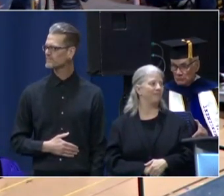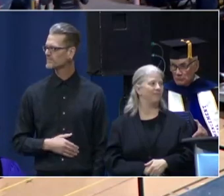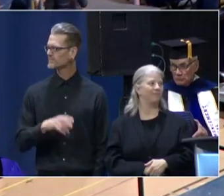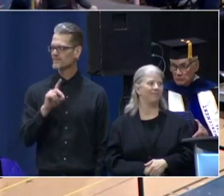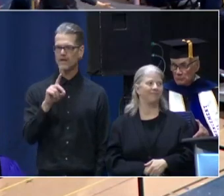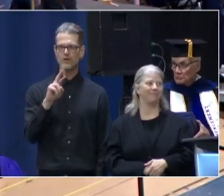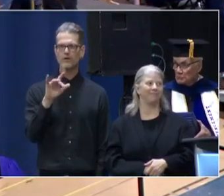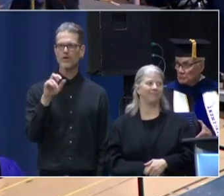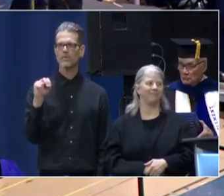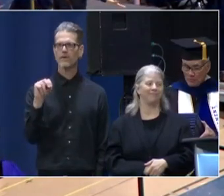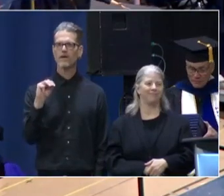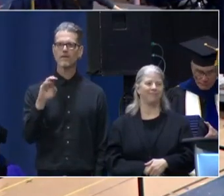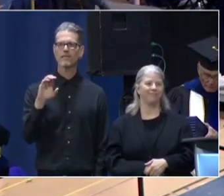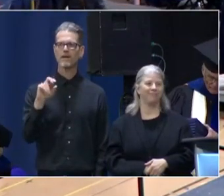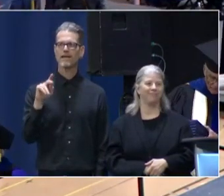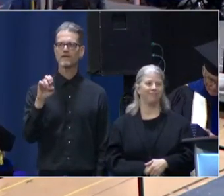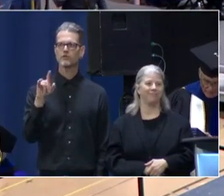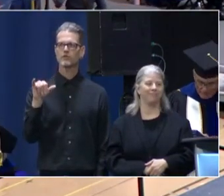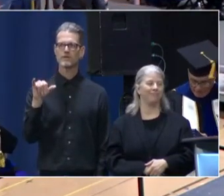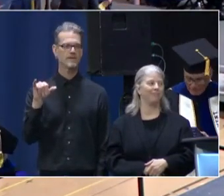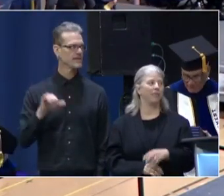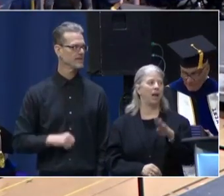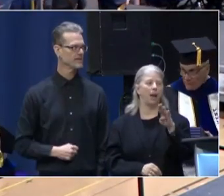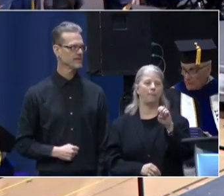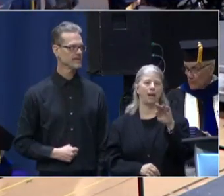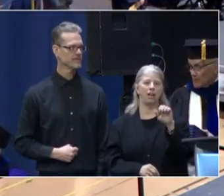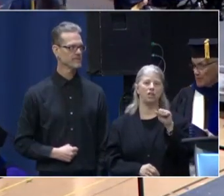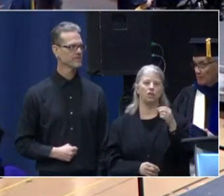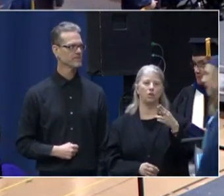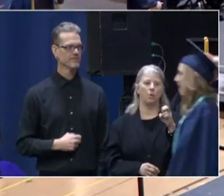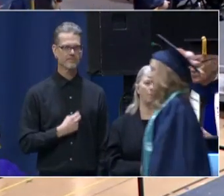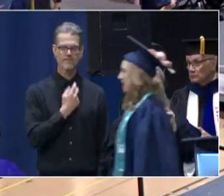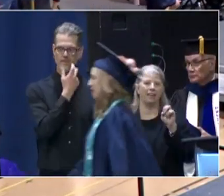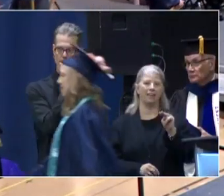Jordan McKendry. Becca Schumann.